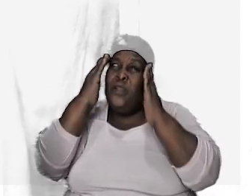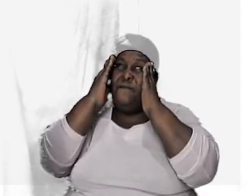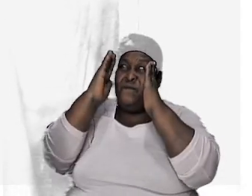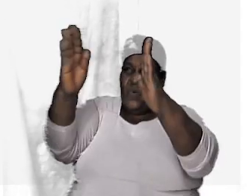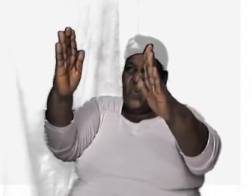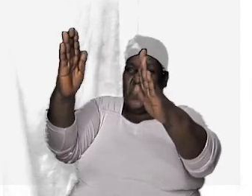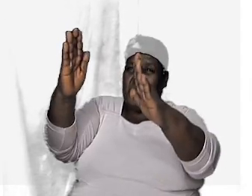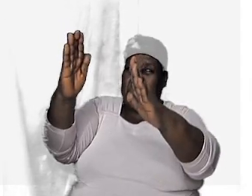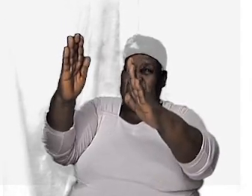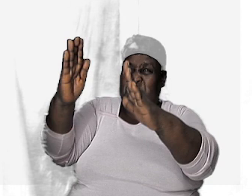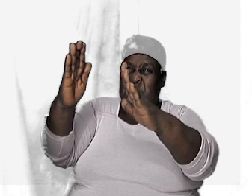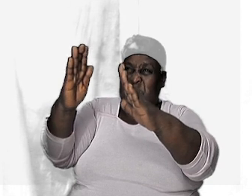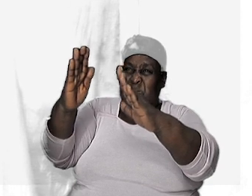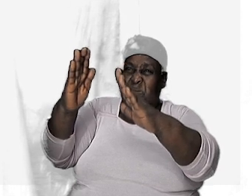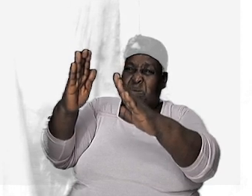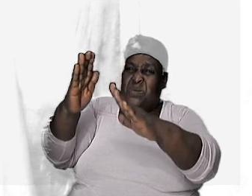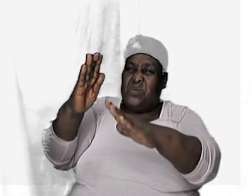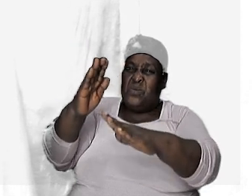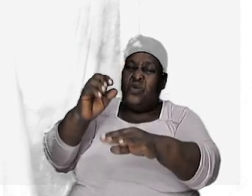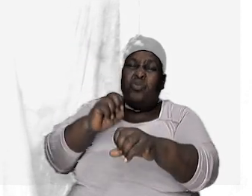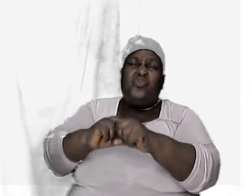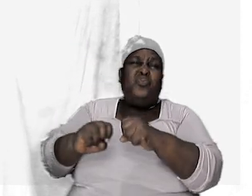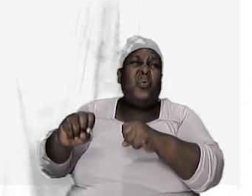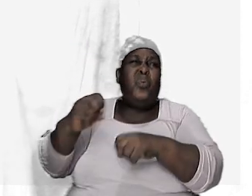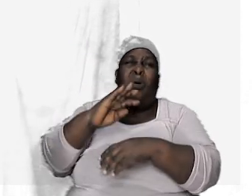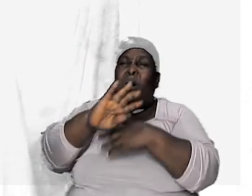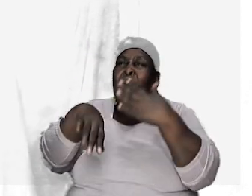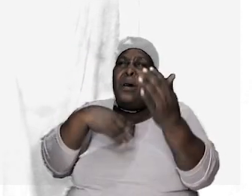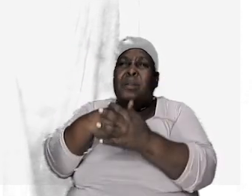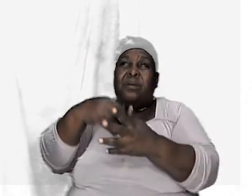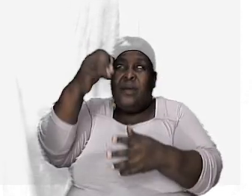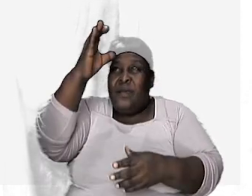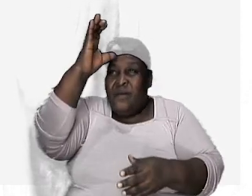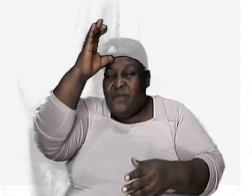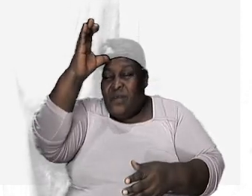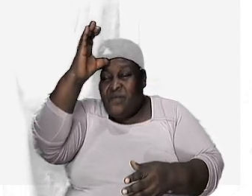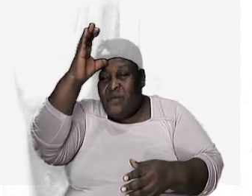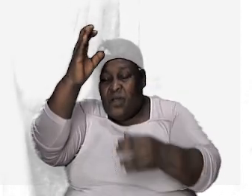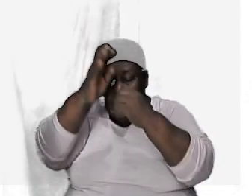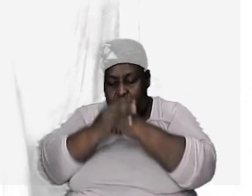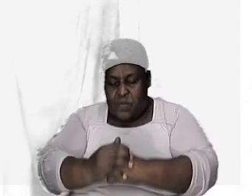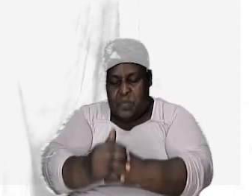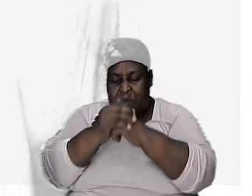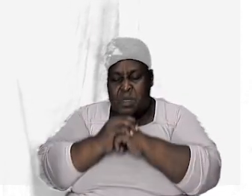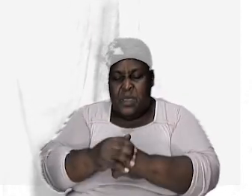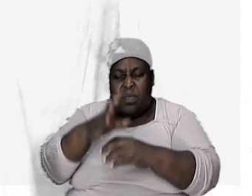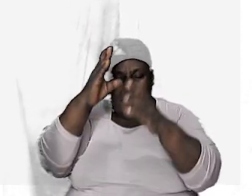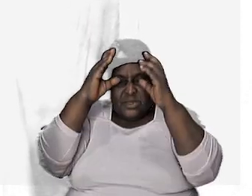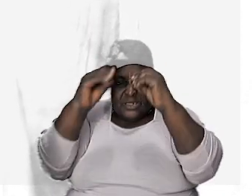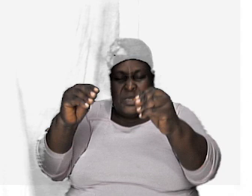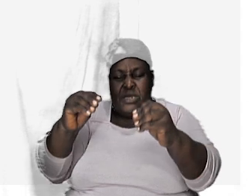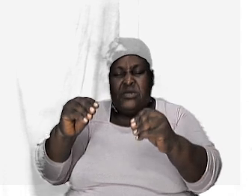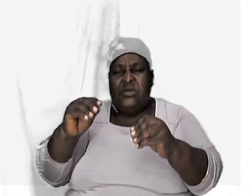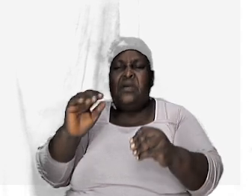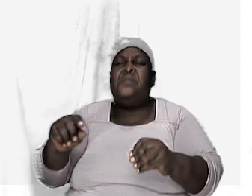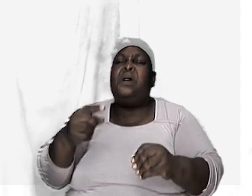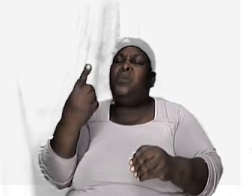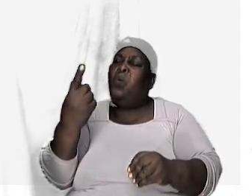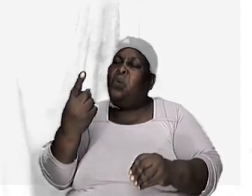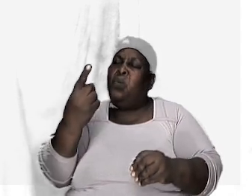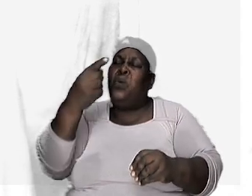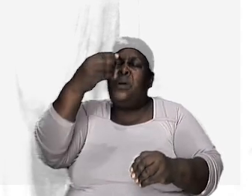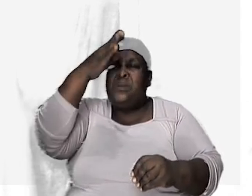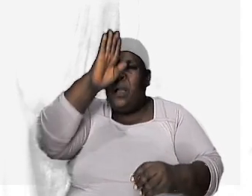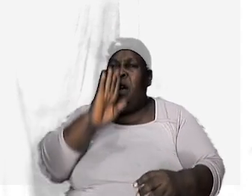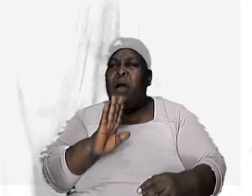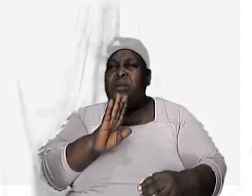on? So the whole concept of worship teaches us that there is one God, because worship